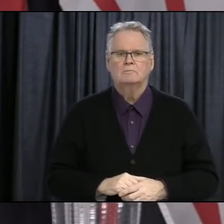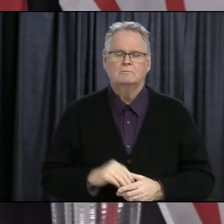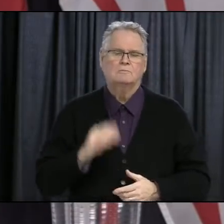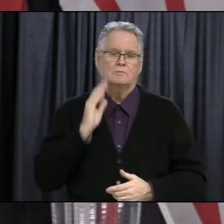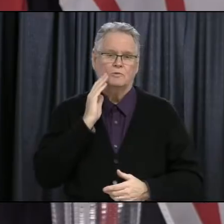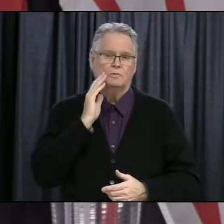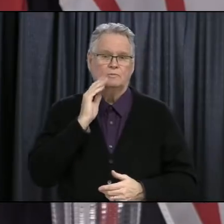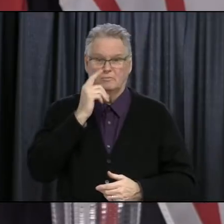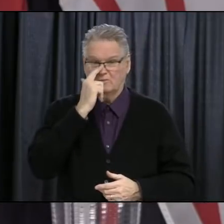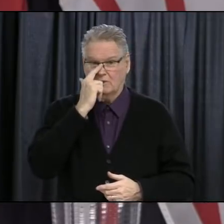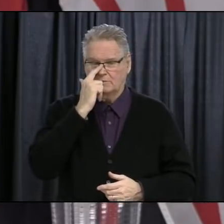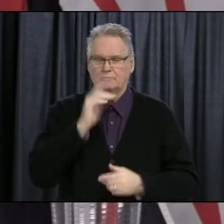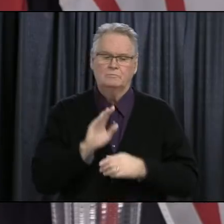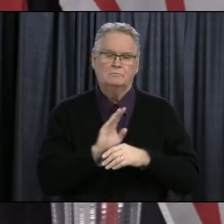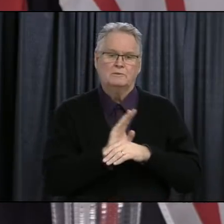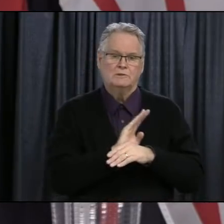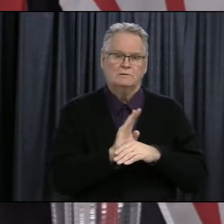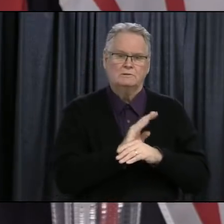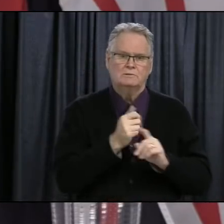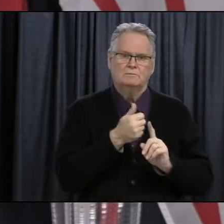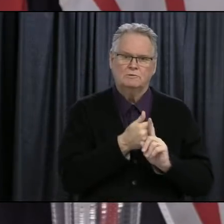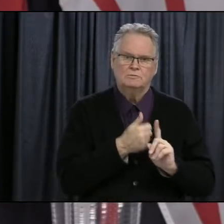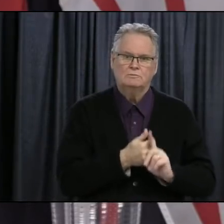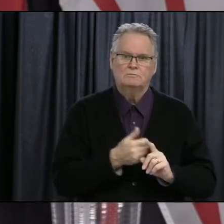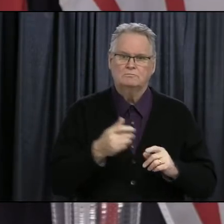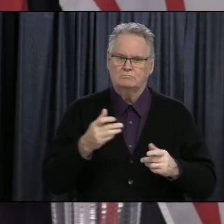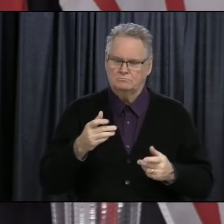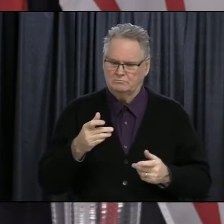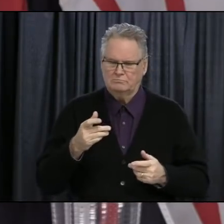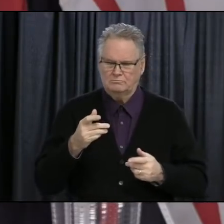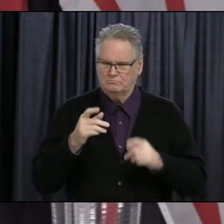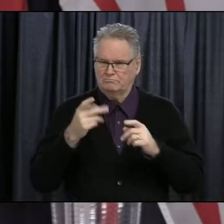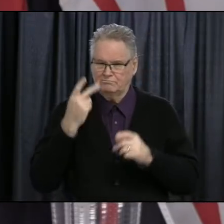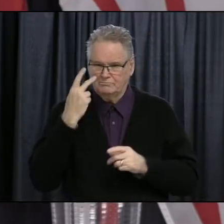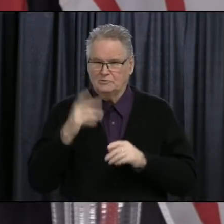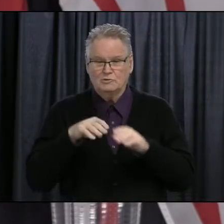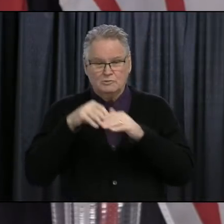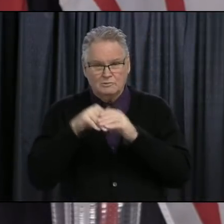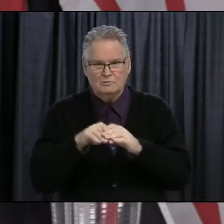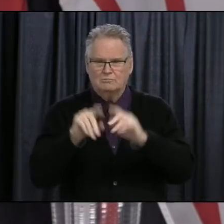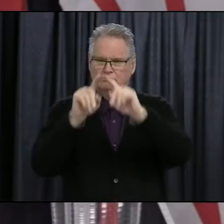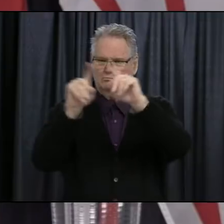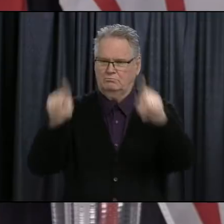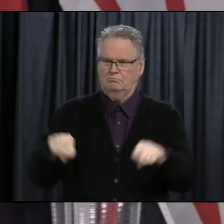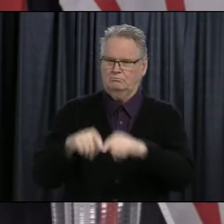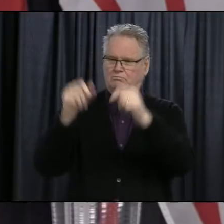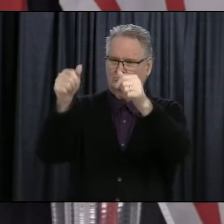challenges, changed their business model to even adapt to those who can't wear a mask.